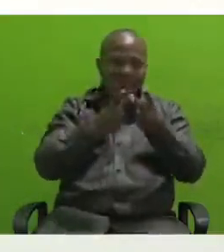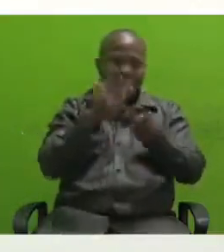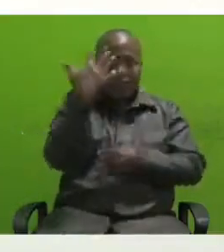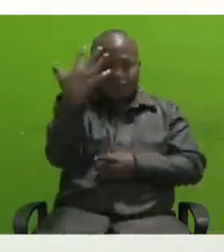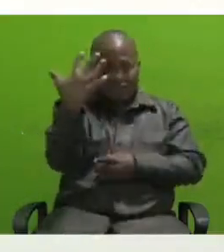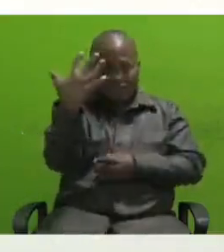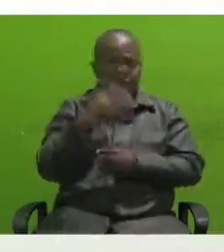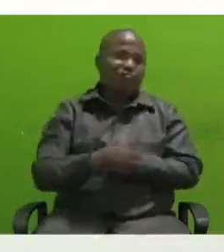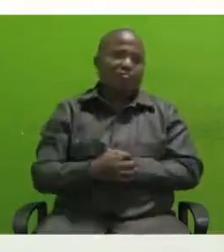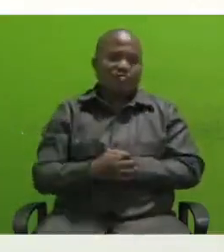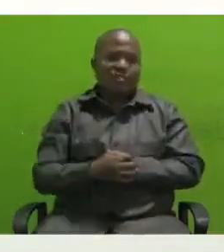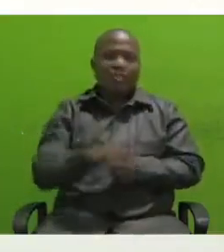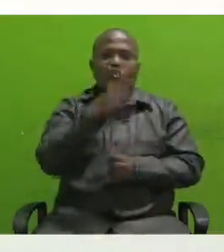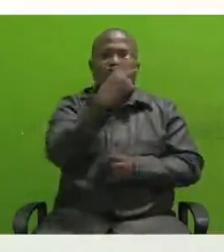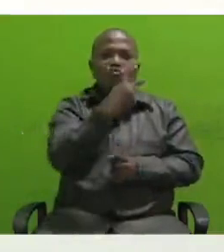and